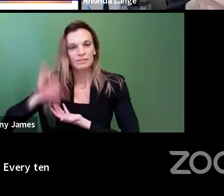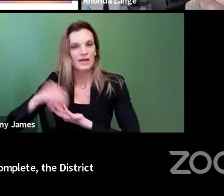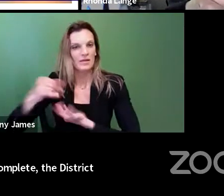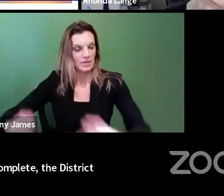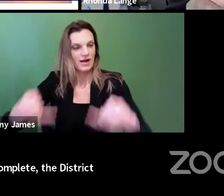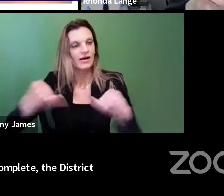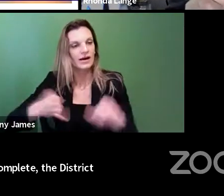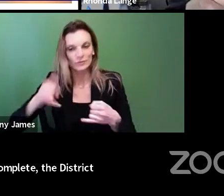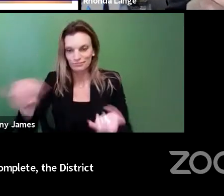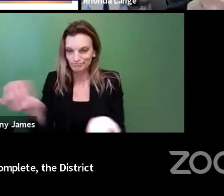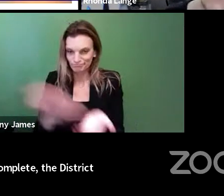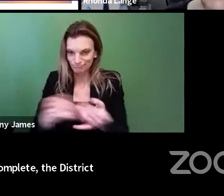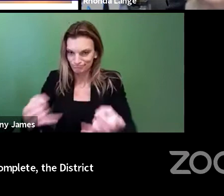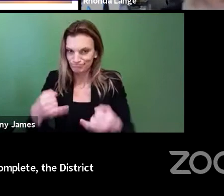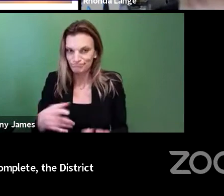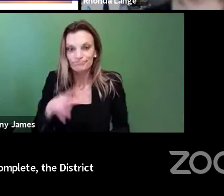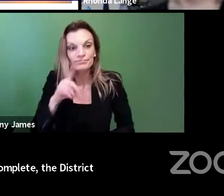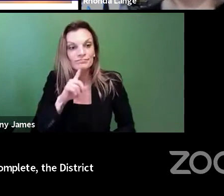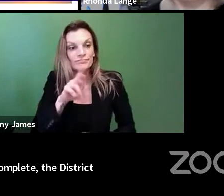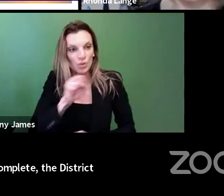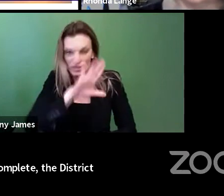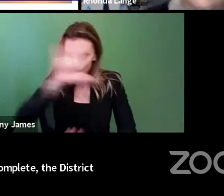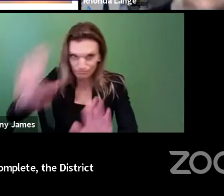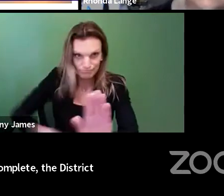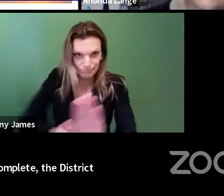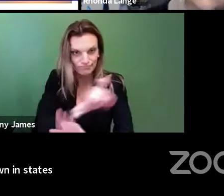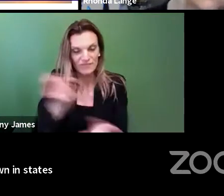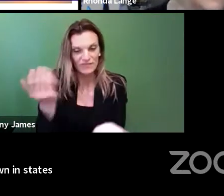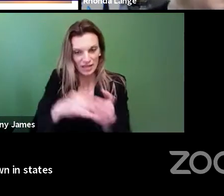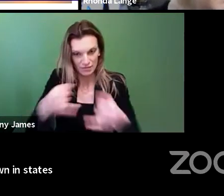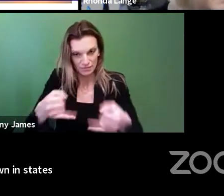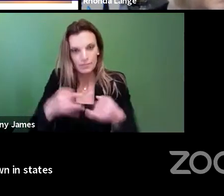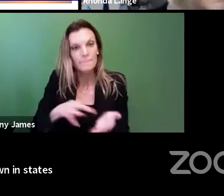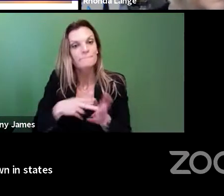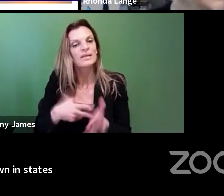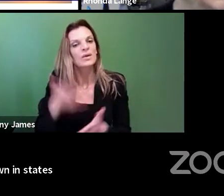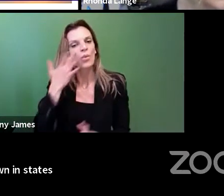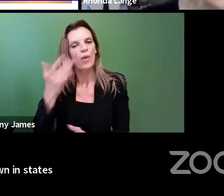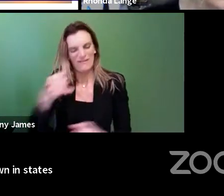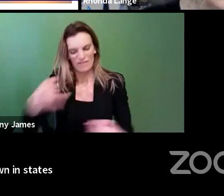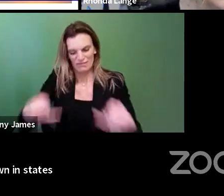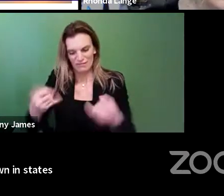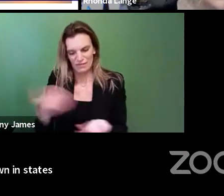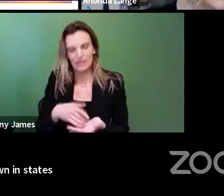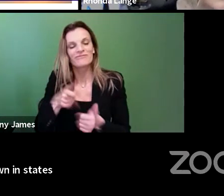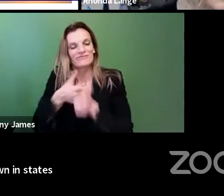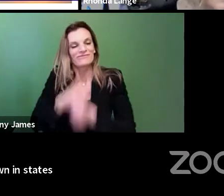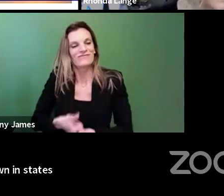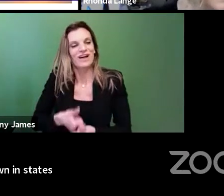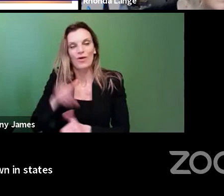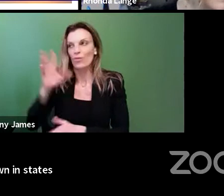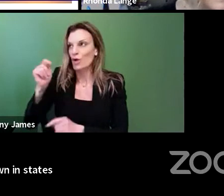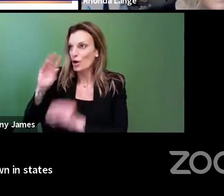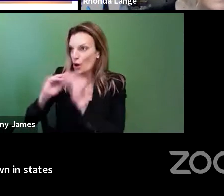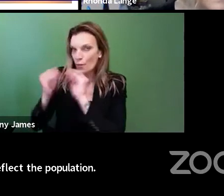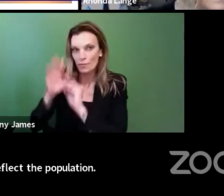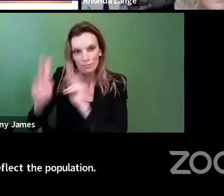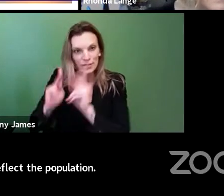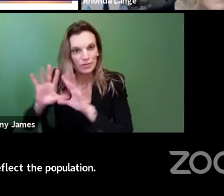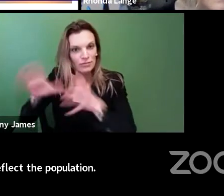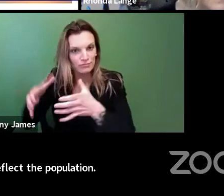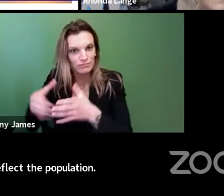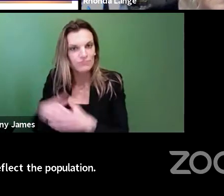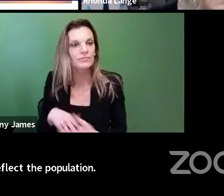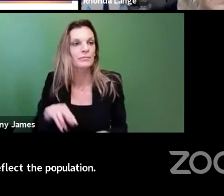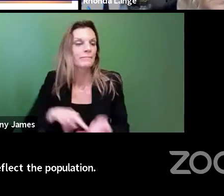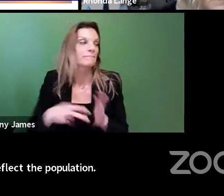redrawn in states across America to accurately reflect the population. So people move, people pass on, babies